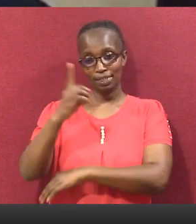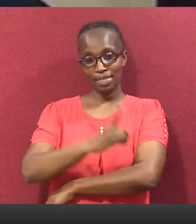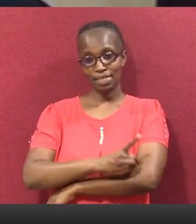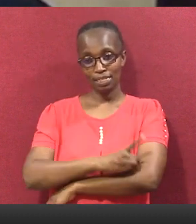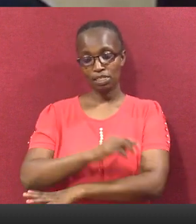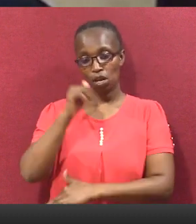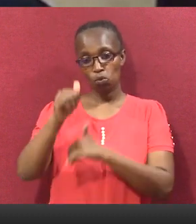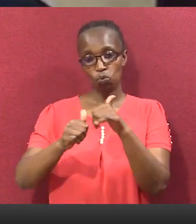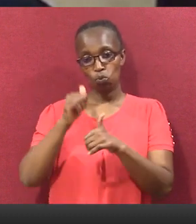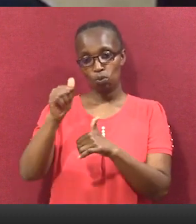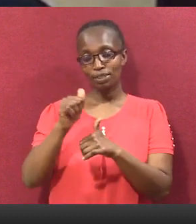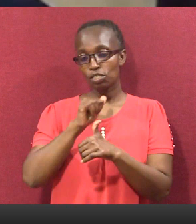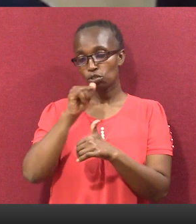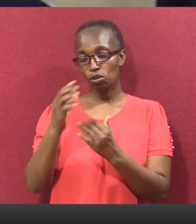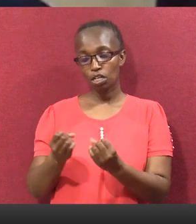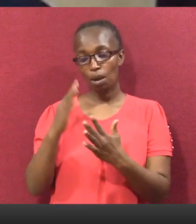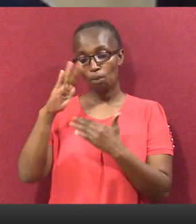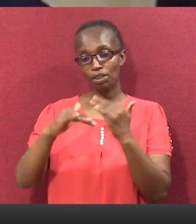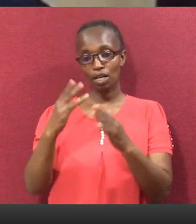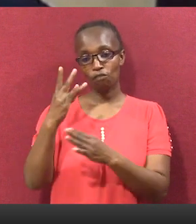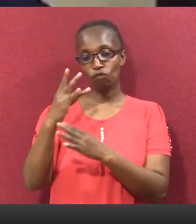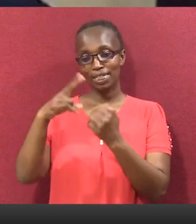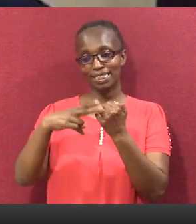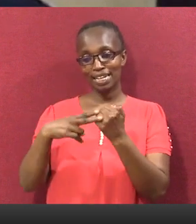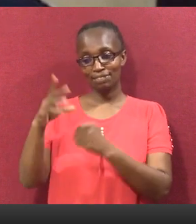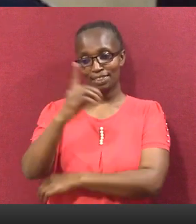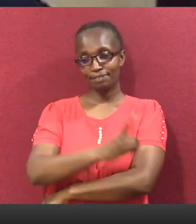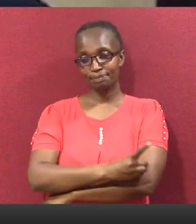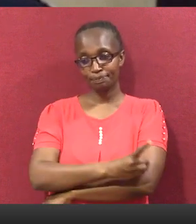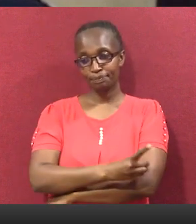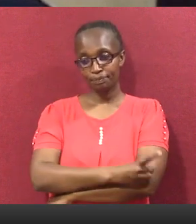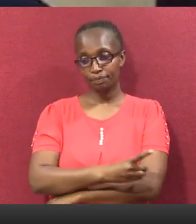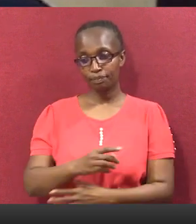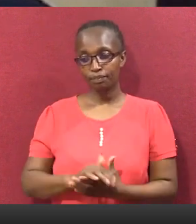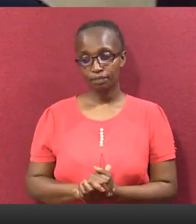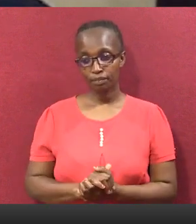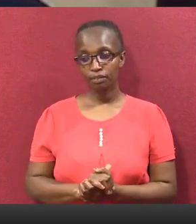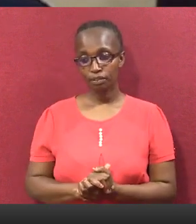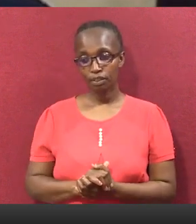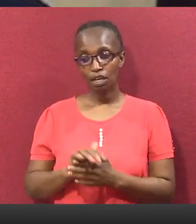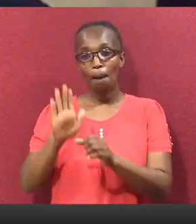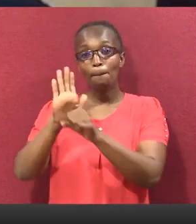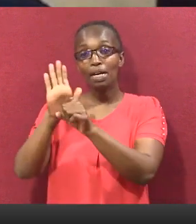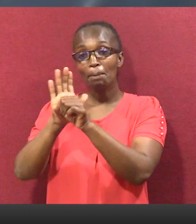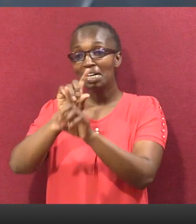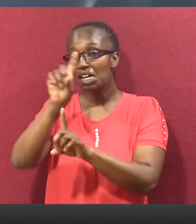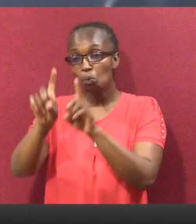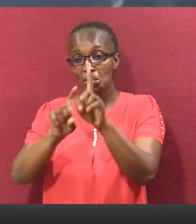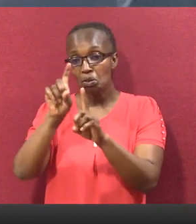father not exceeding 47 days from 2nd August 2023.